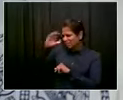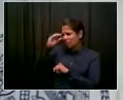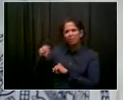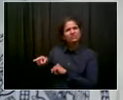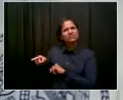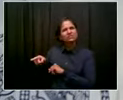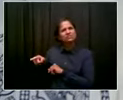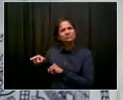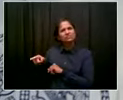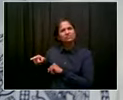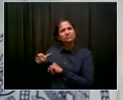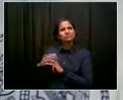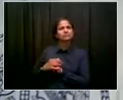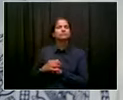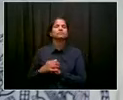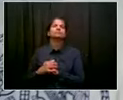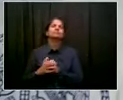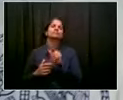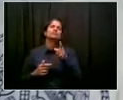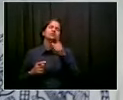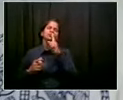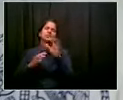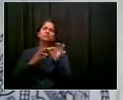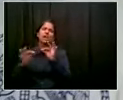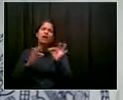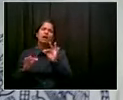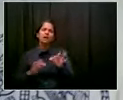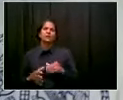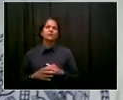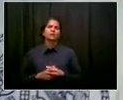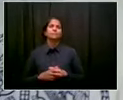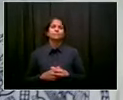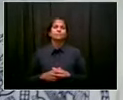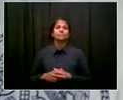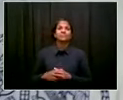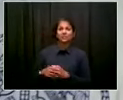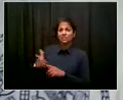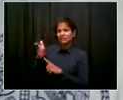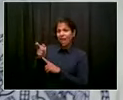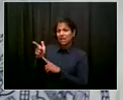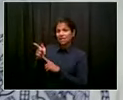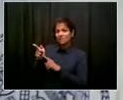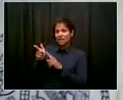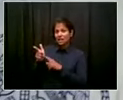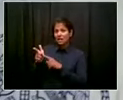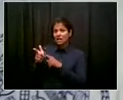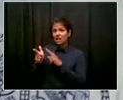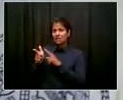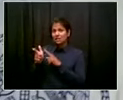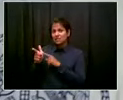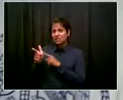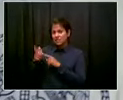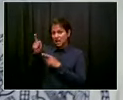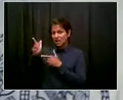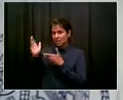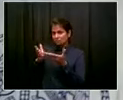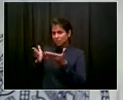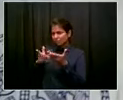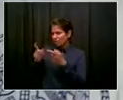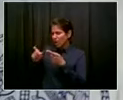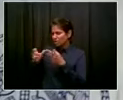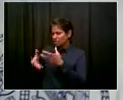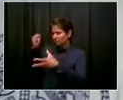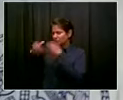getting i guess getting guns off the street which seems to be the issue at play here um the number one thing